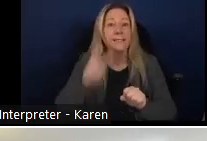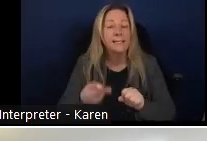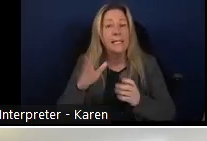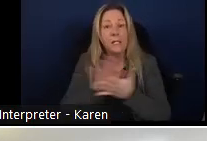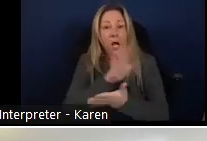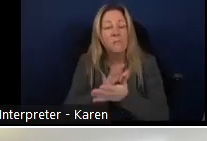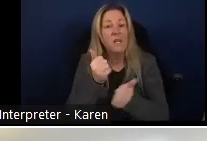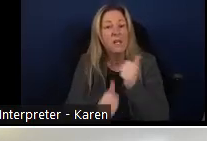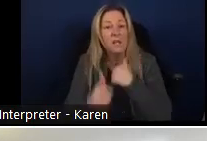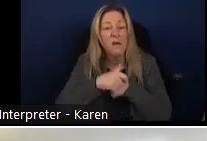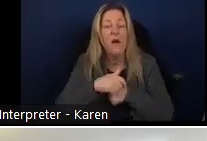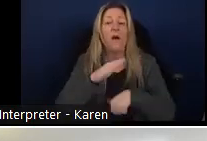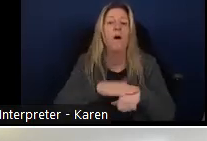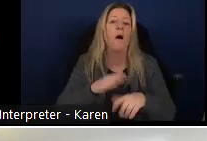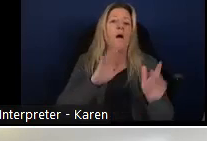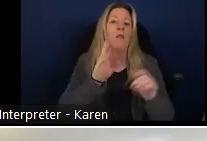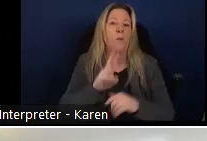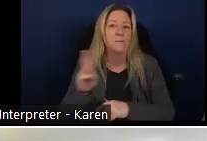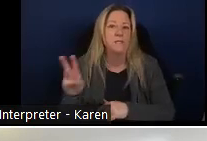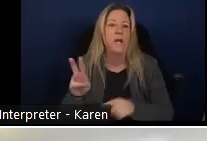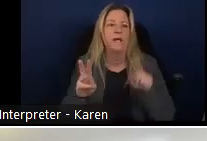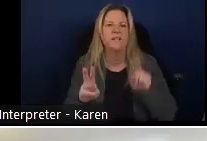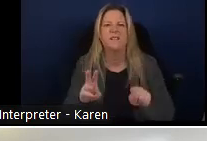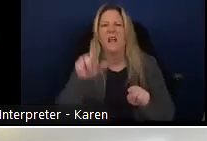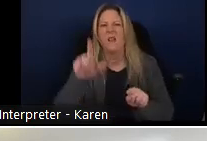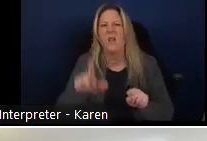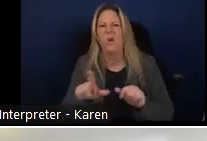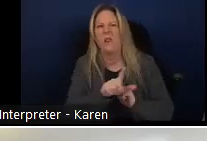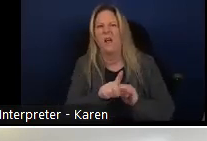by visiting our website listed here in the lower left corner.